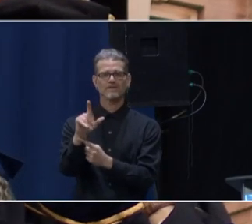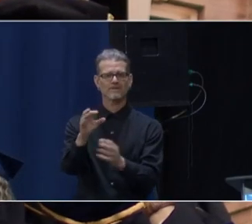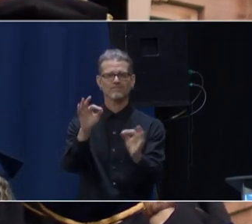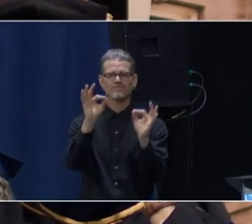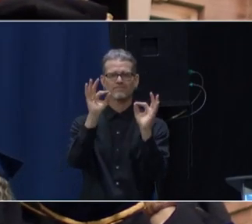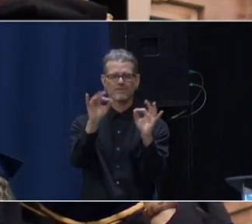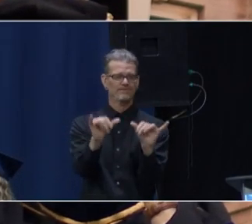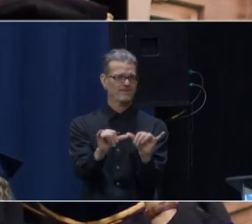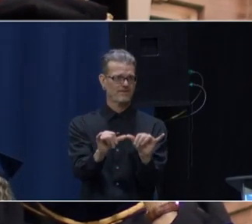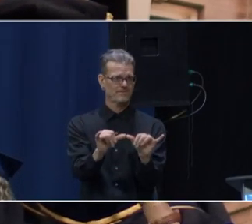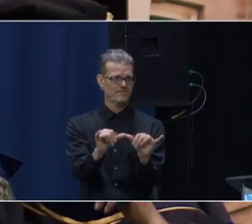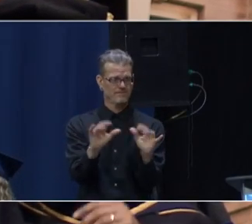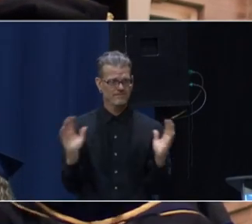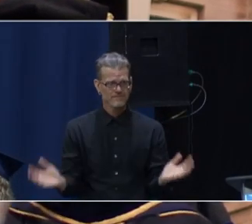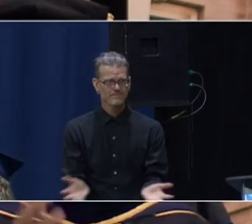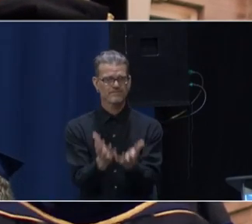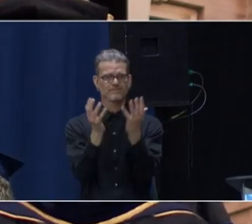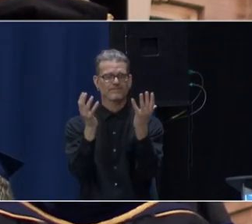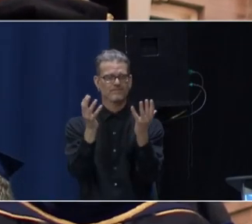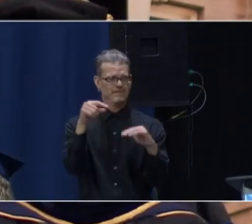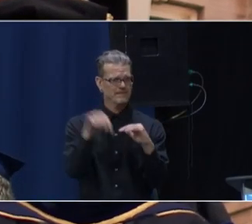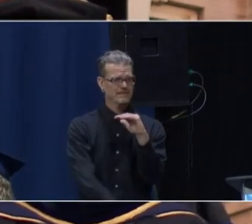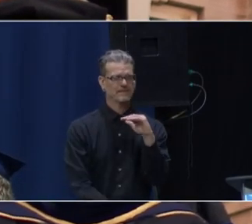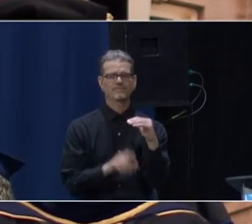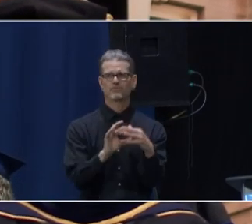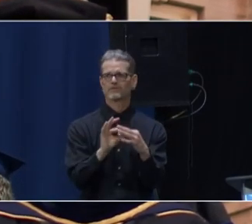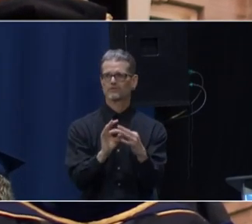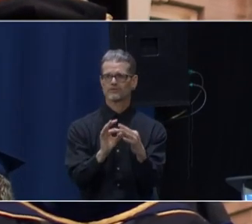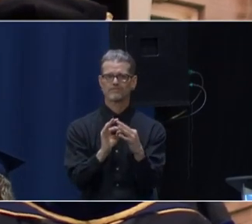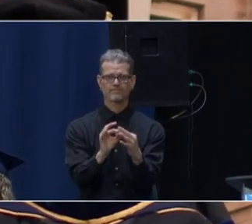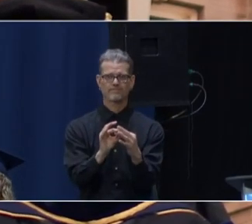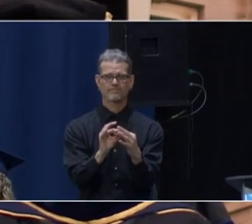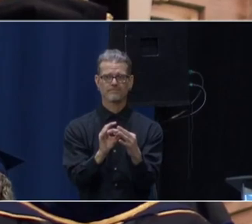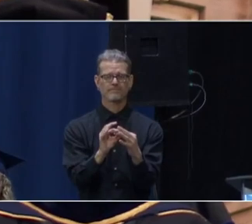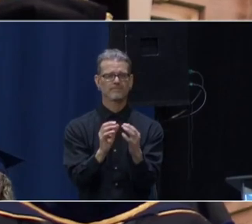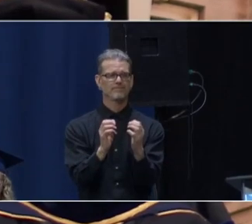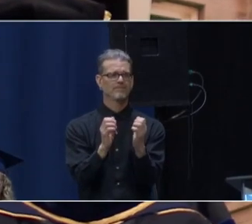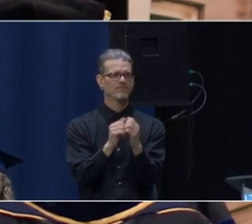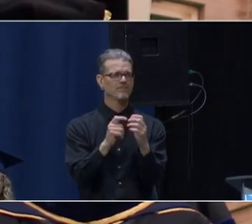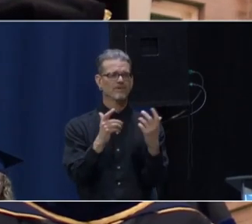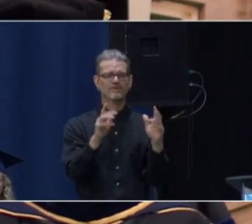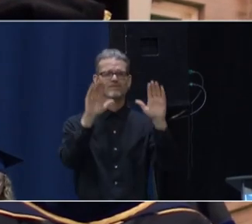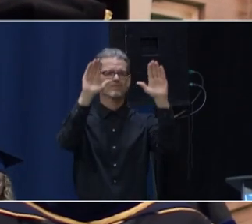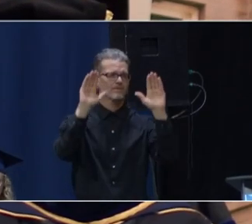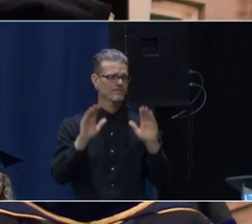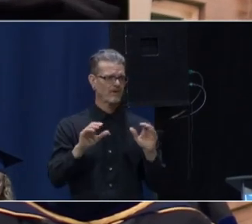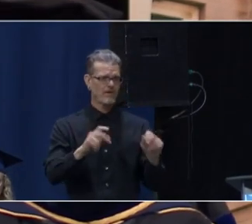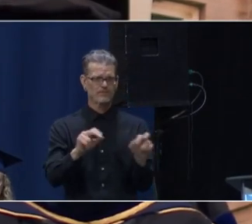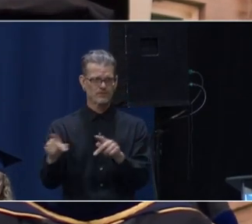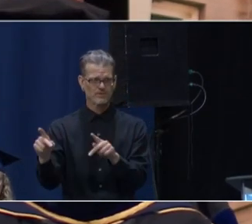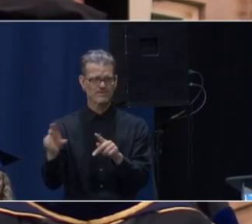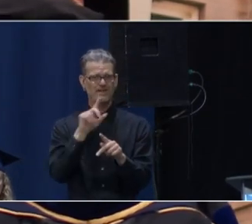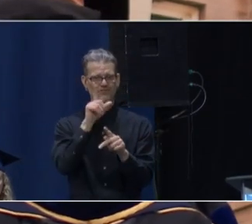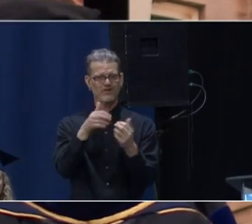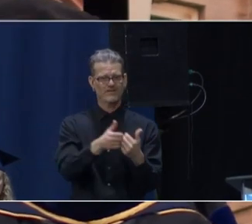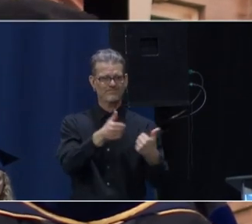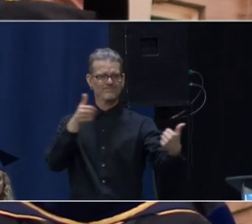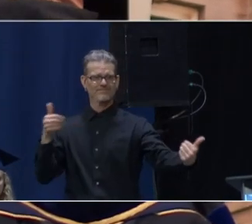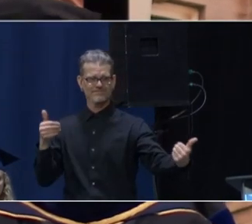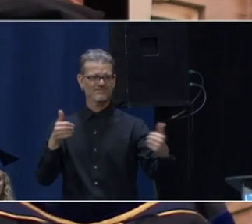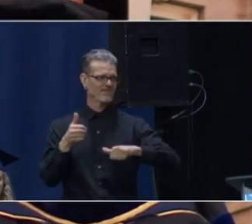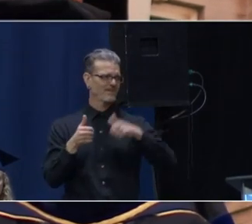size to foster meaningful relationships forged with world-class opportunities that distinguish us from our